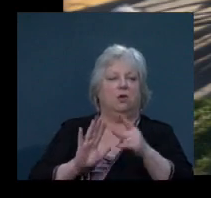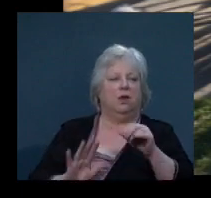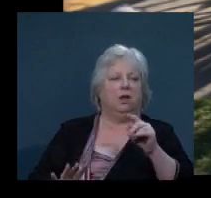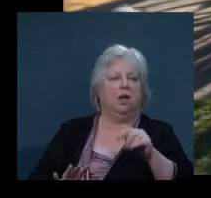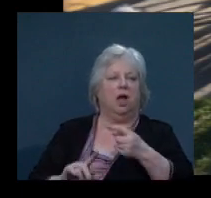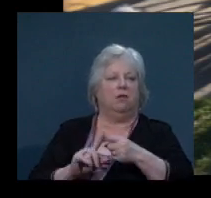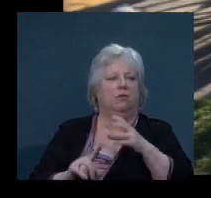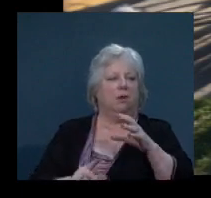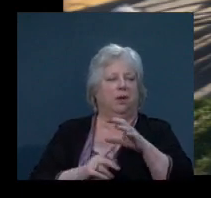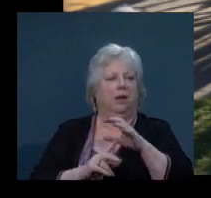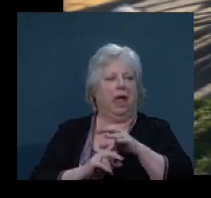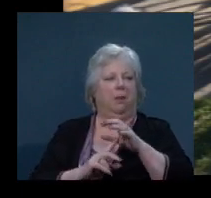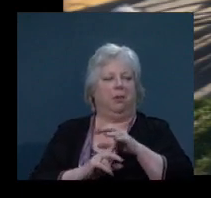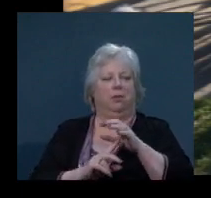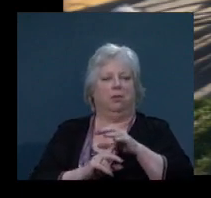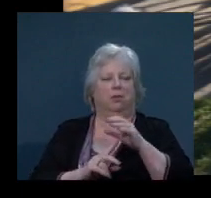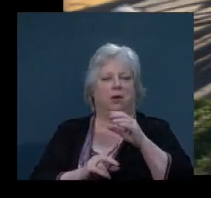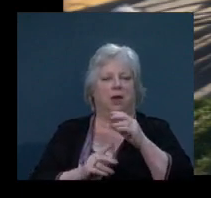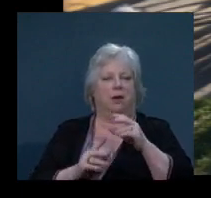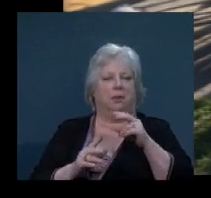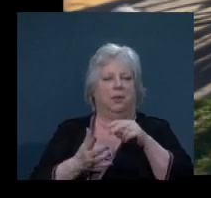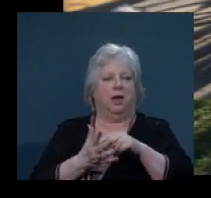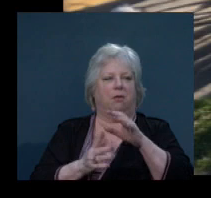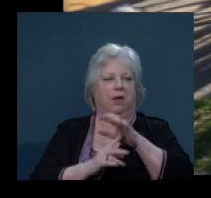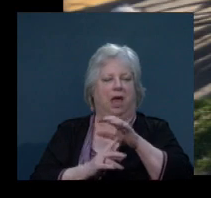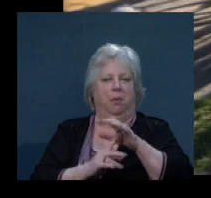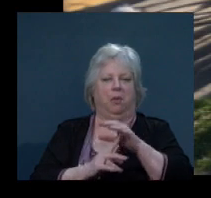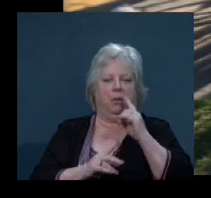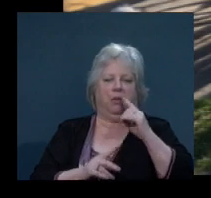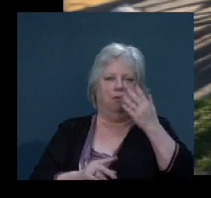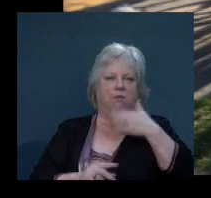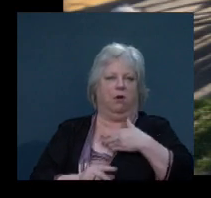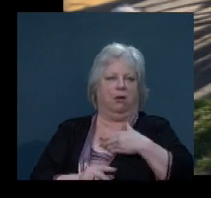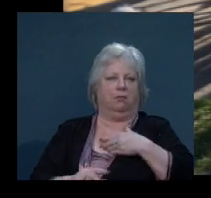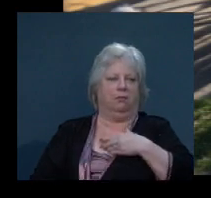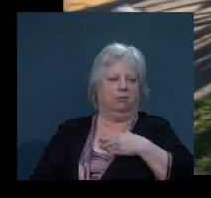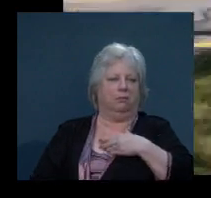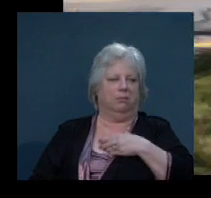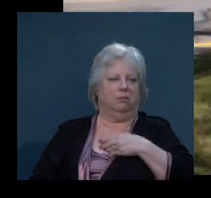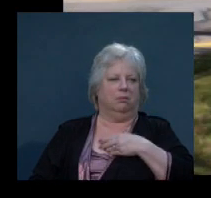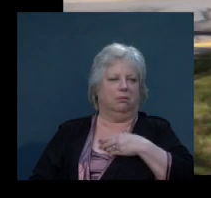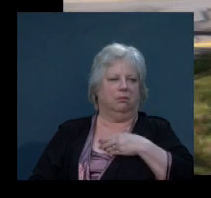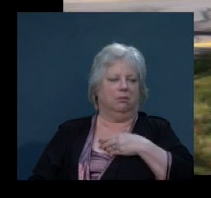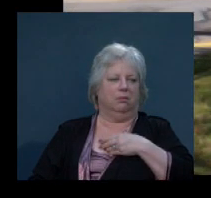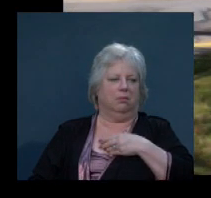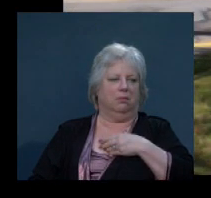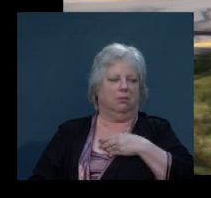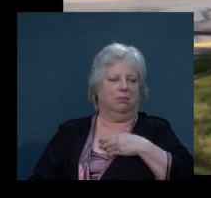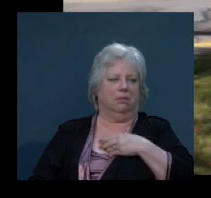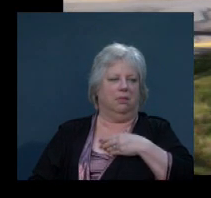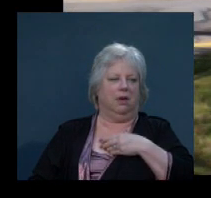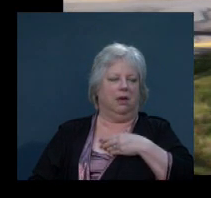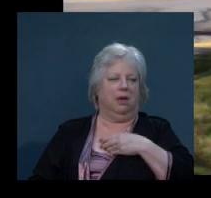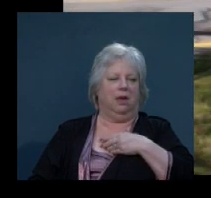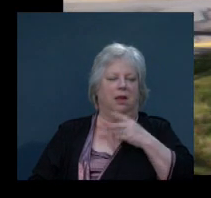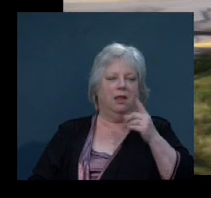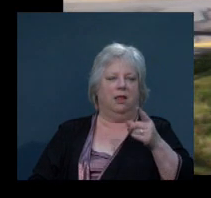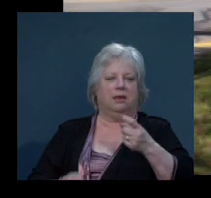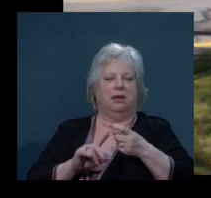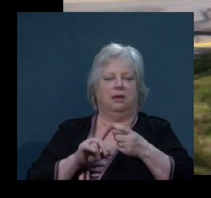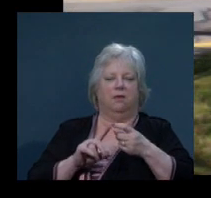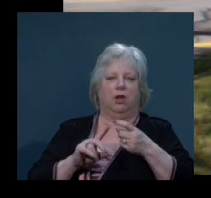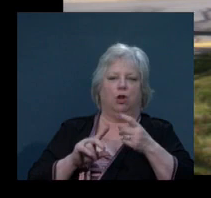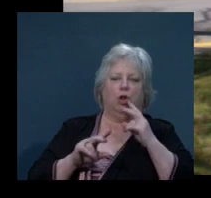looking from Capitol. I'm standing on Capitol at the front of the lot. If you'll go on, just go to the next one. This is staying at the lot looking